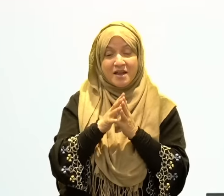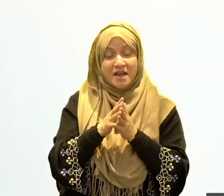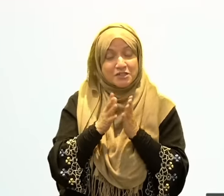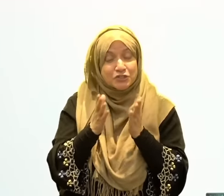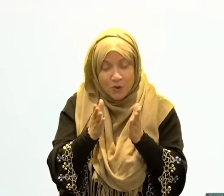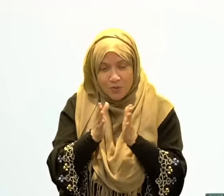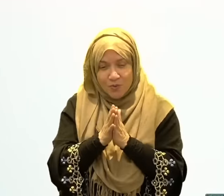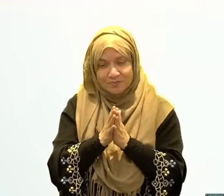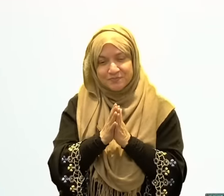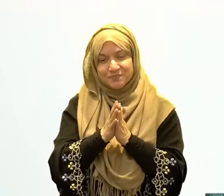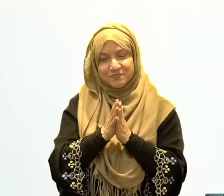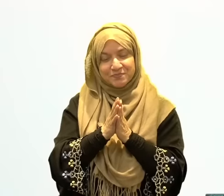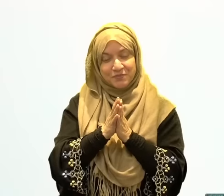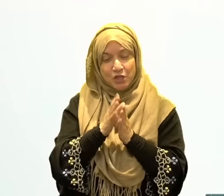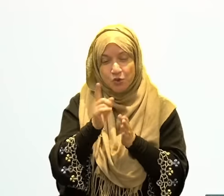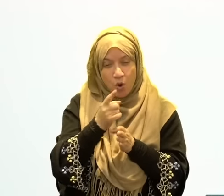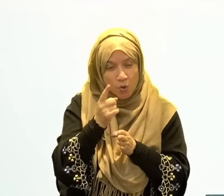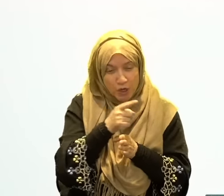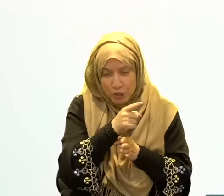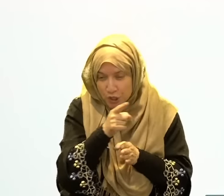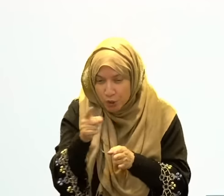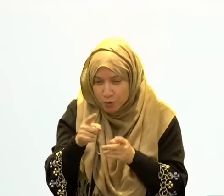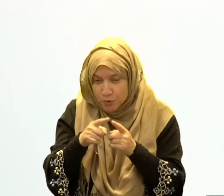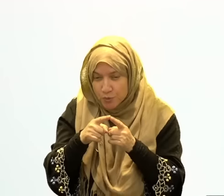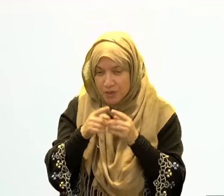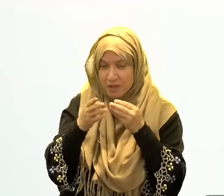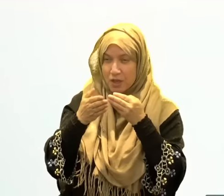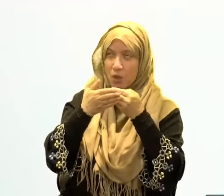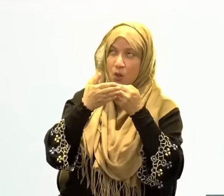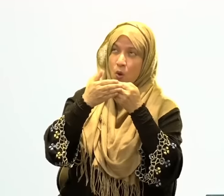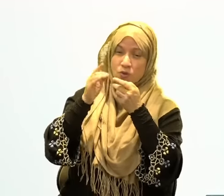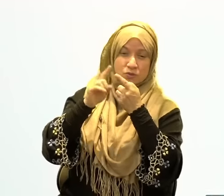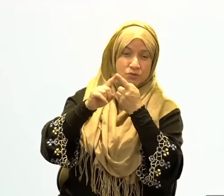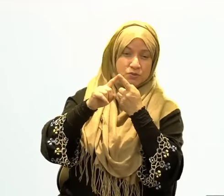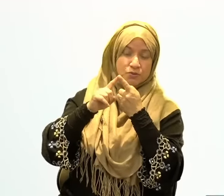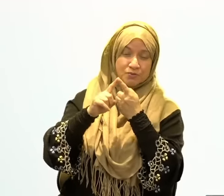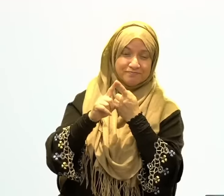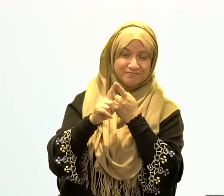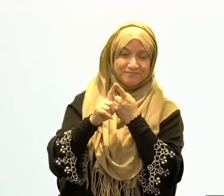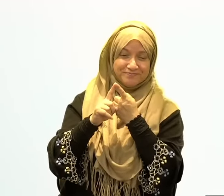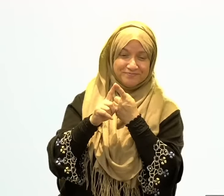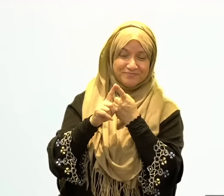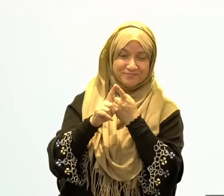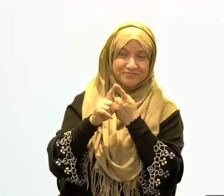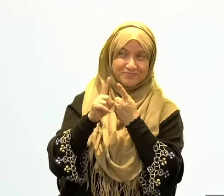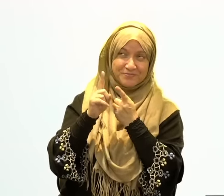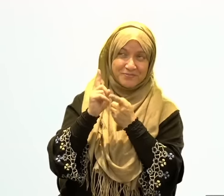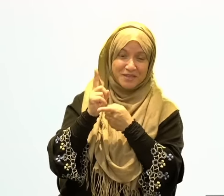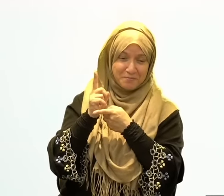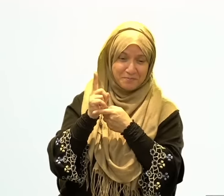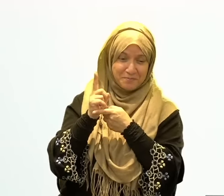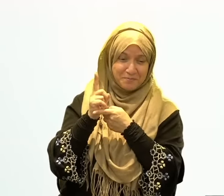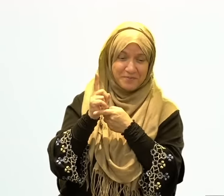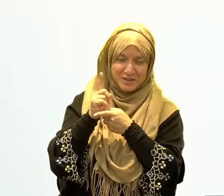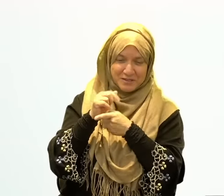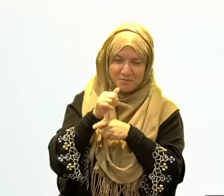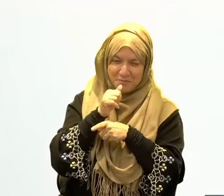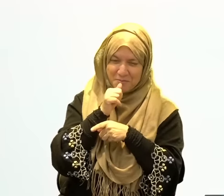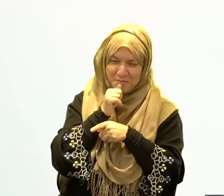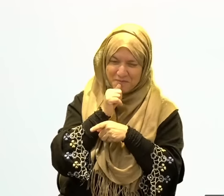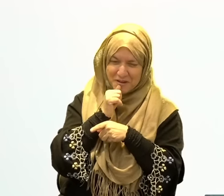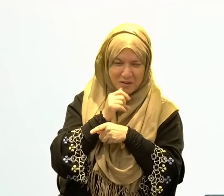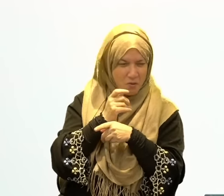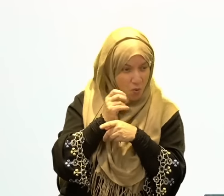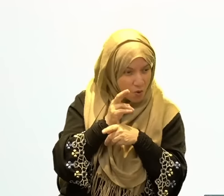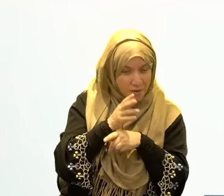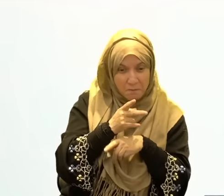be observant of it. And may Allah subhanahu wa ta'ala forgive us for our shortcomings, the private ones and the public ones, the past ones, the present ones, the future